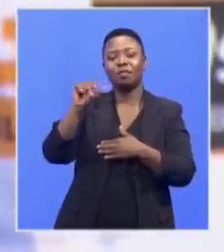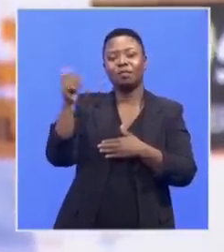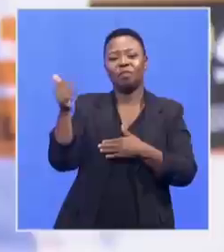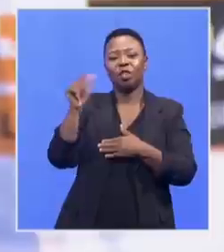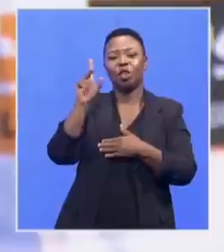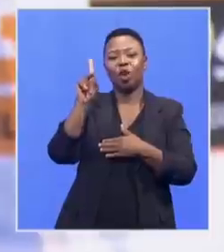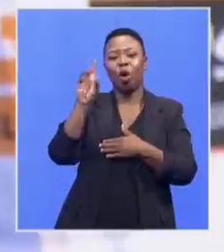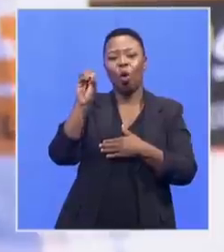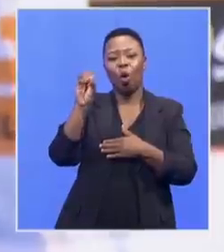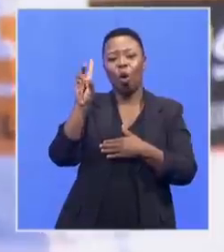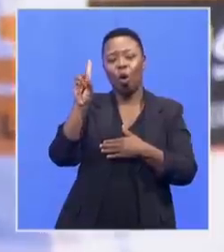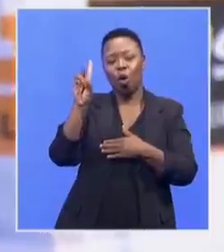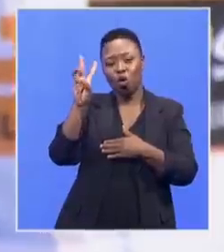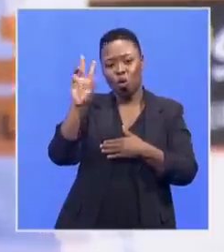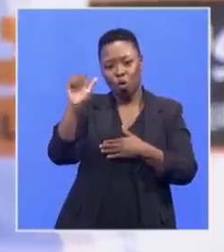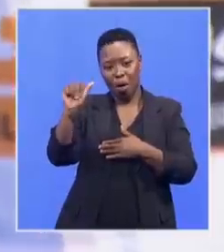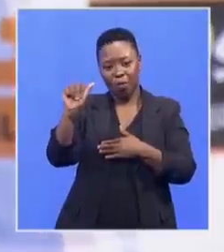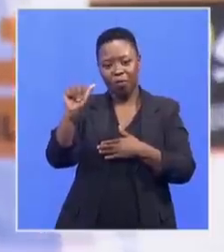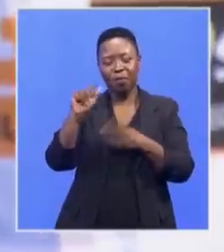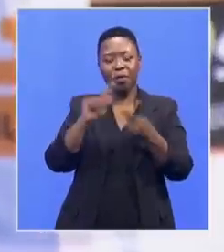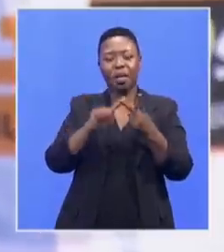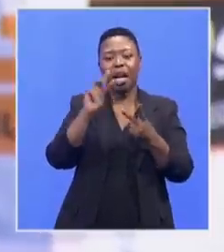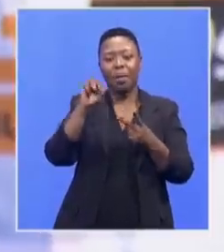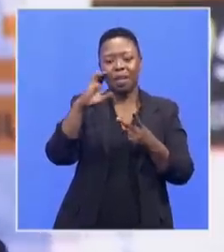le MEC Kinetswe